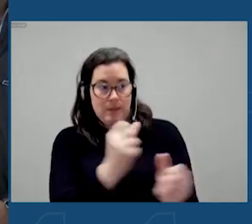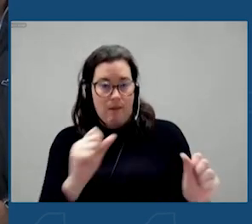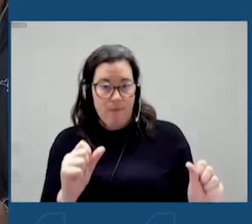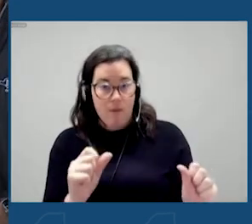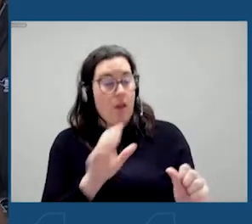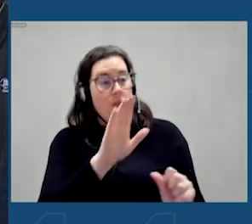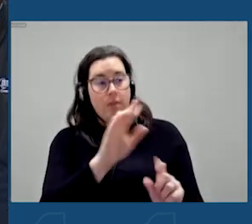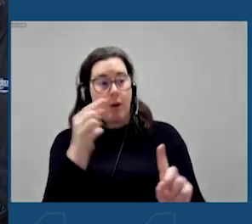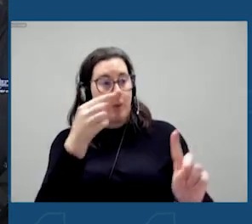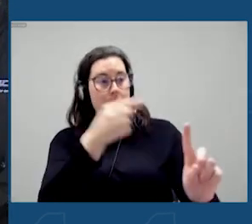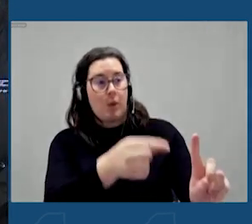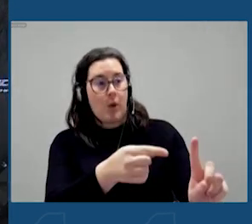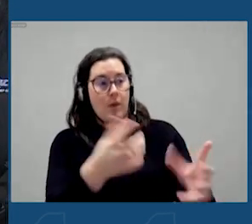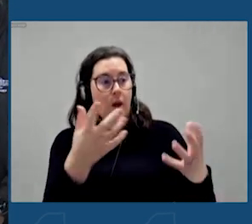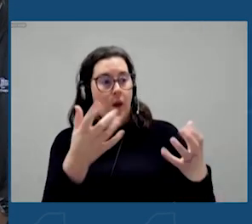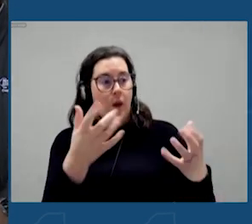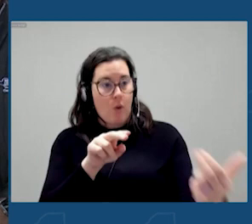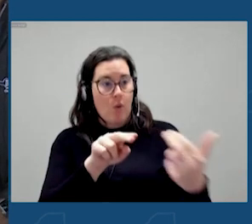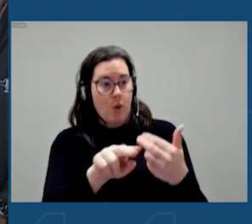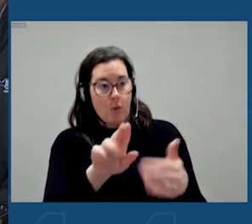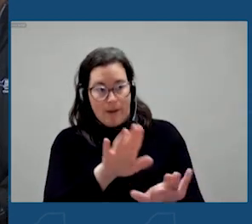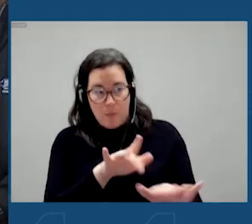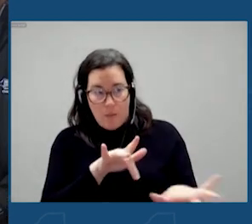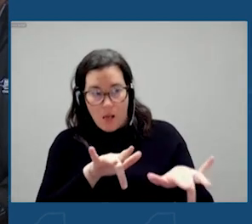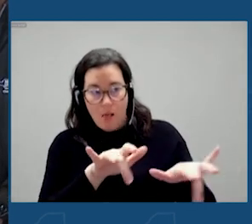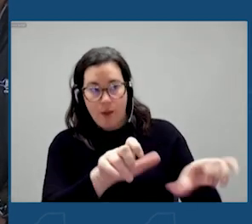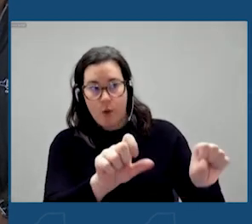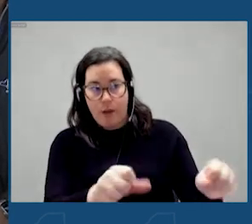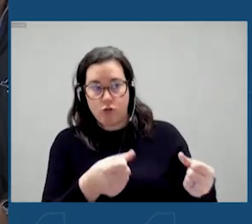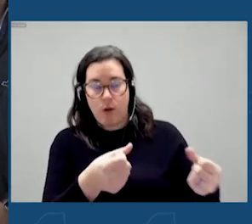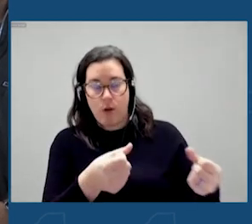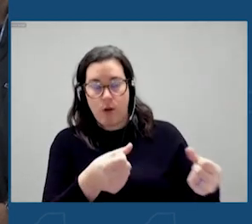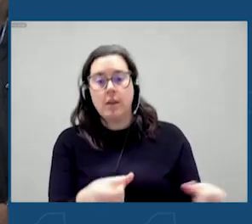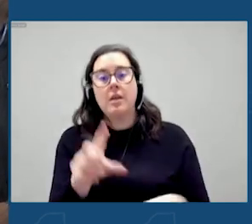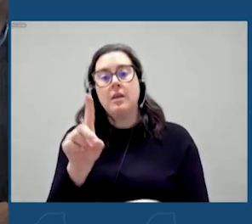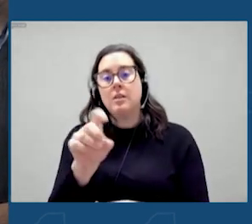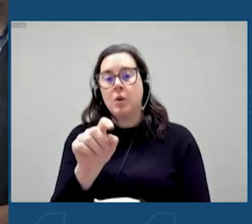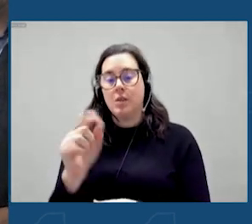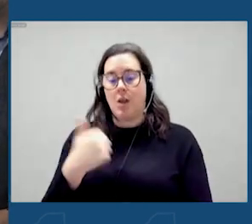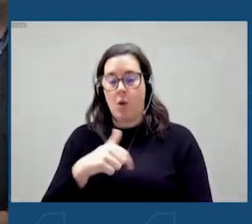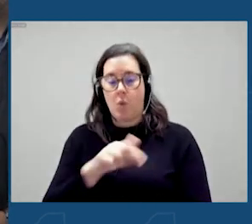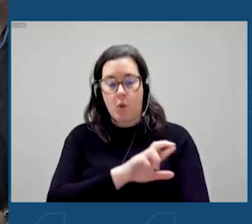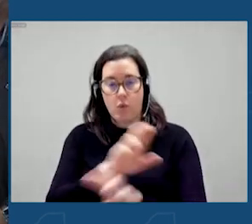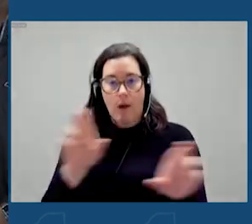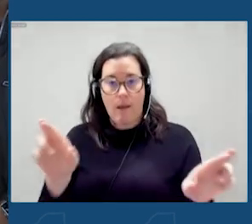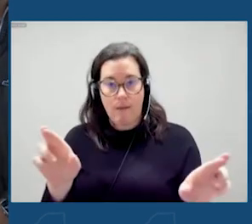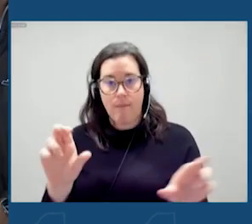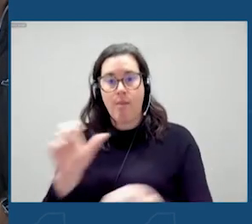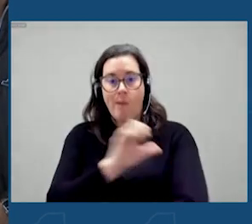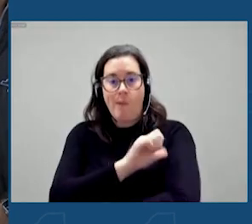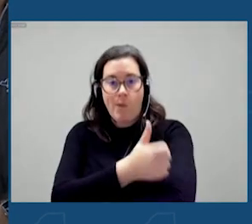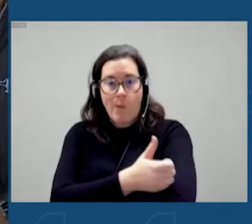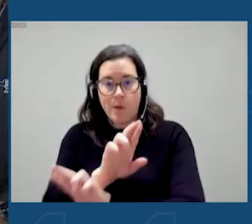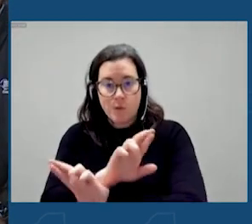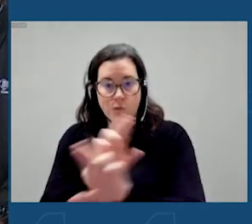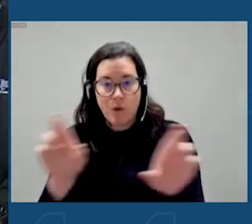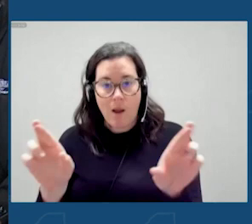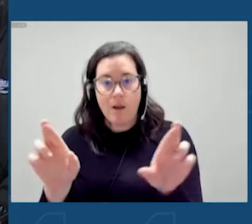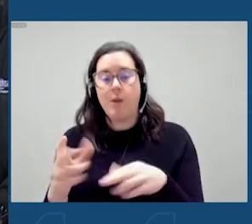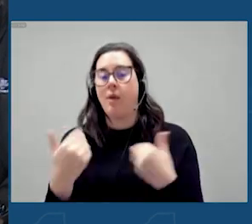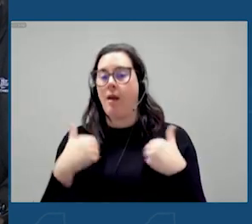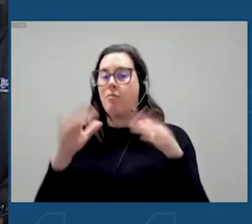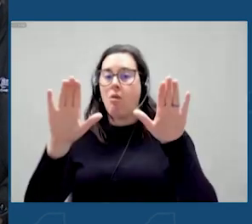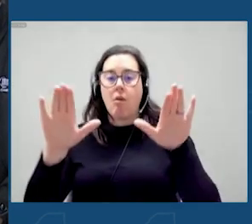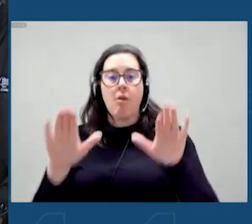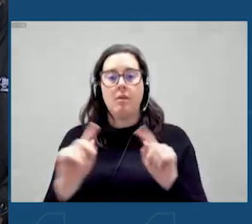that the roadways are clear. So for DOT, our folks are ready. Thruway authorities ready. We've got excellent teams on